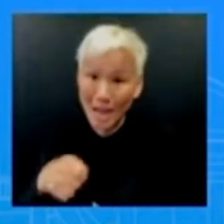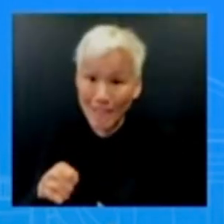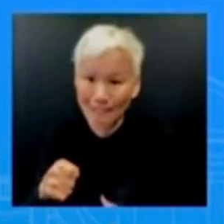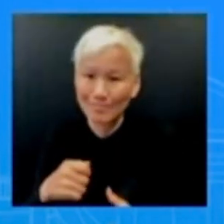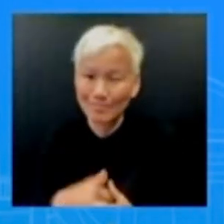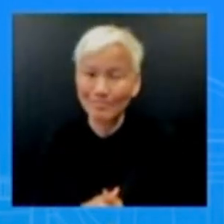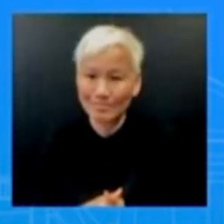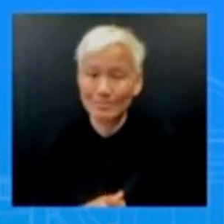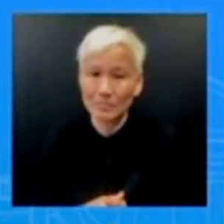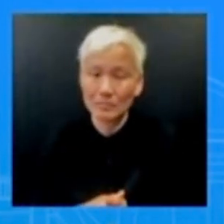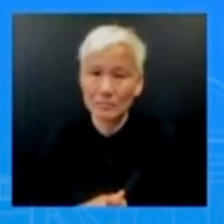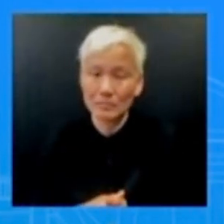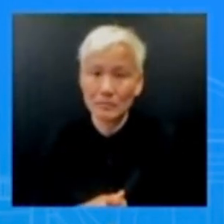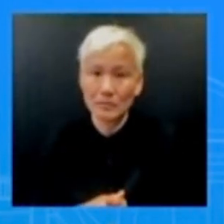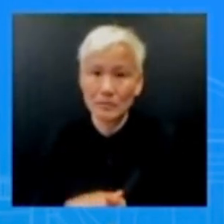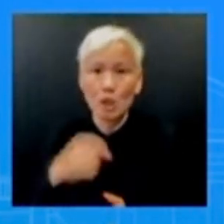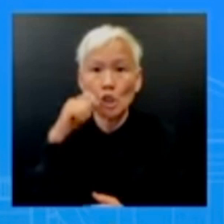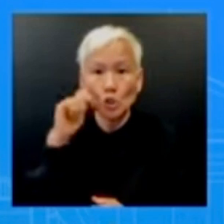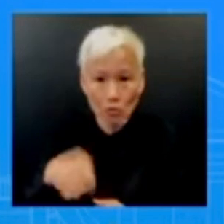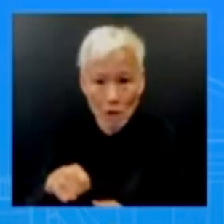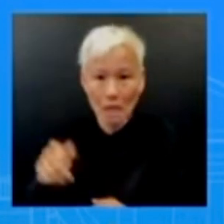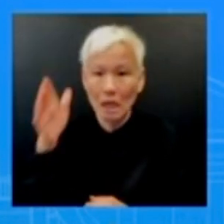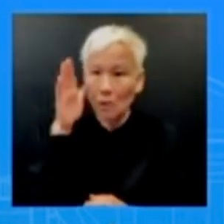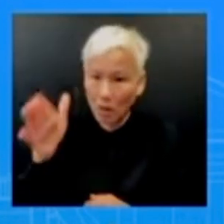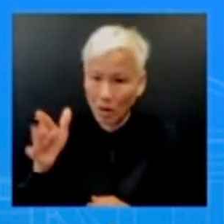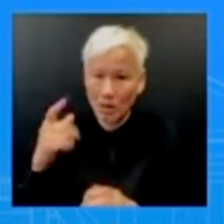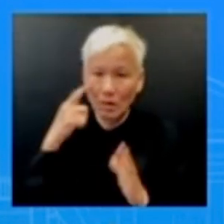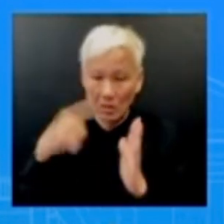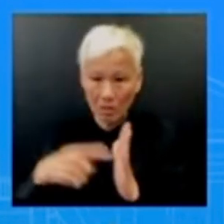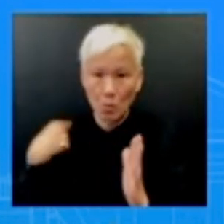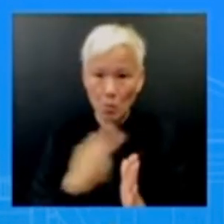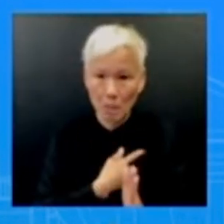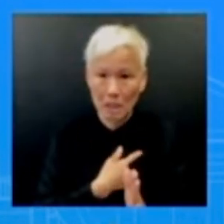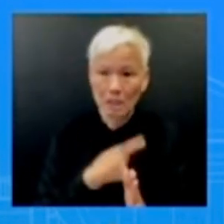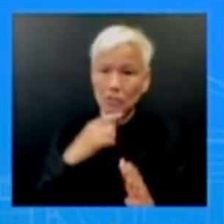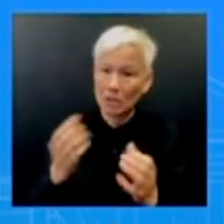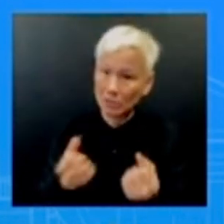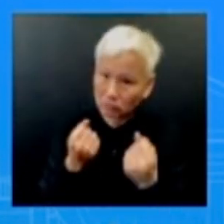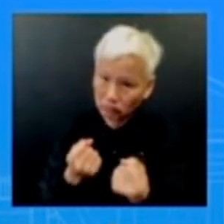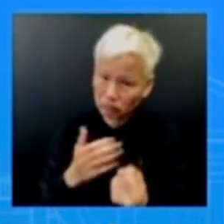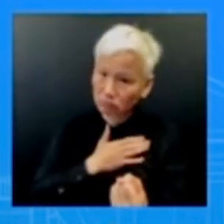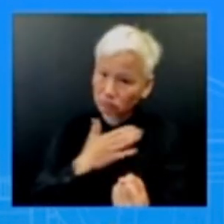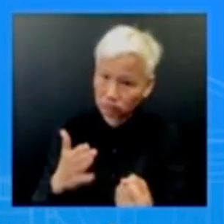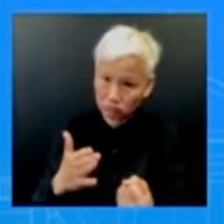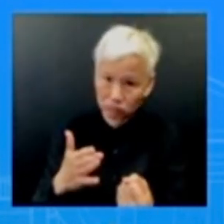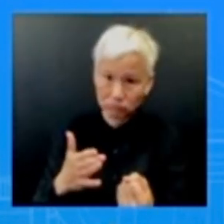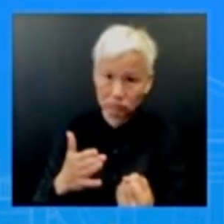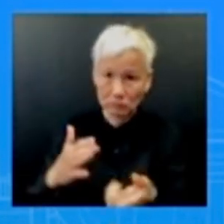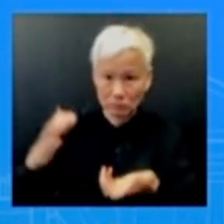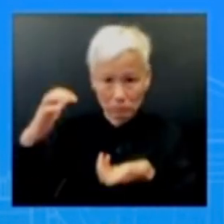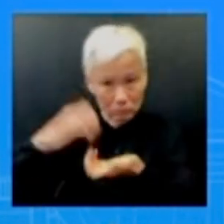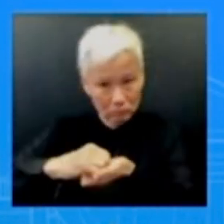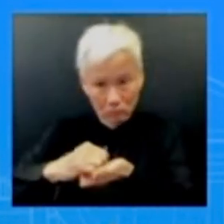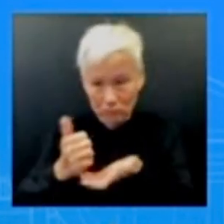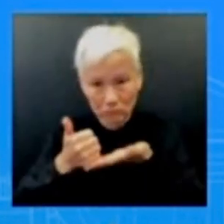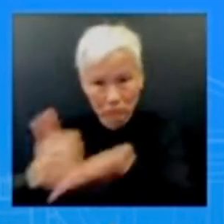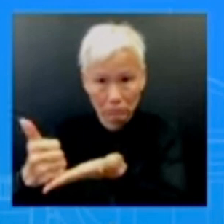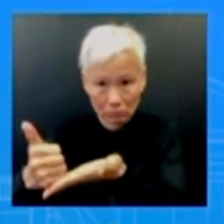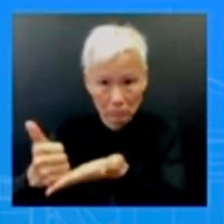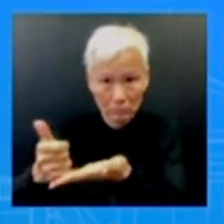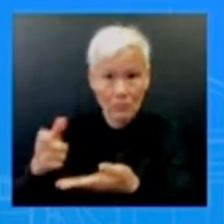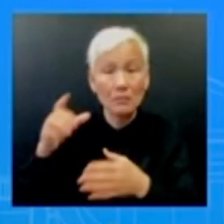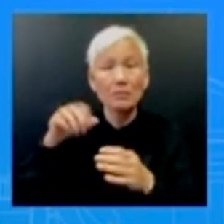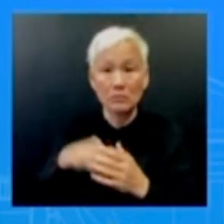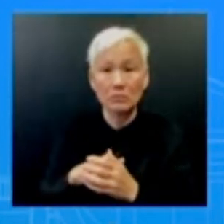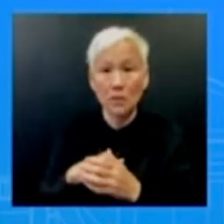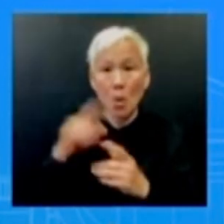us a strong and willing partner to help President Zelensky if and when he's ready to